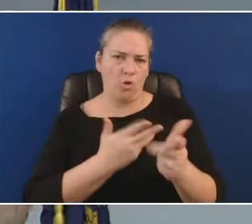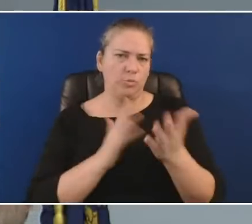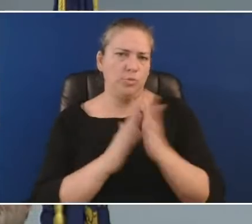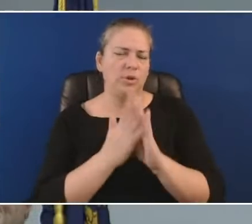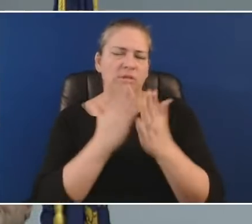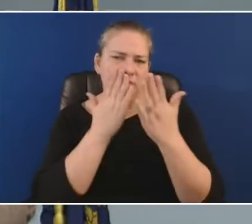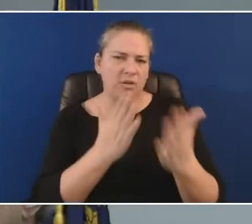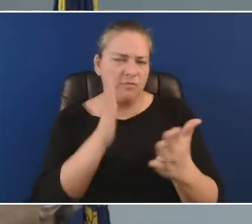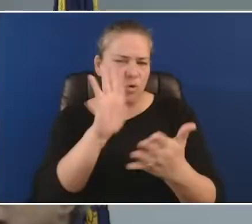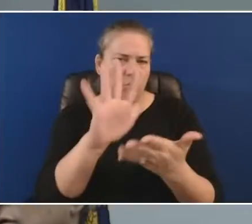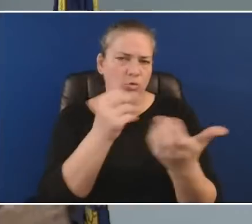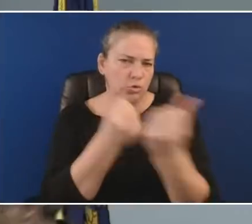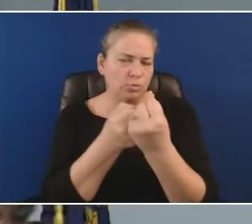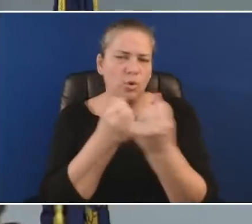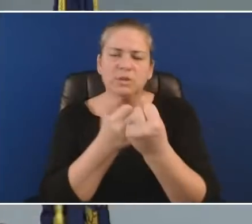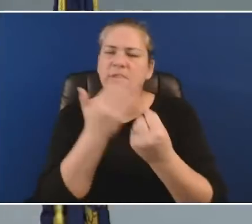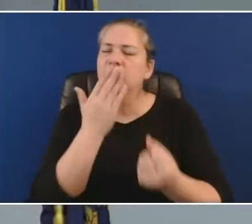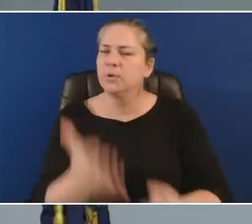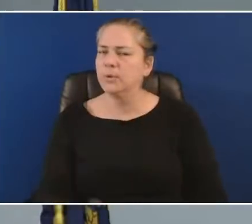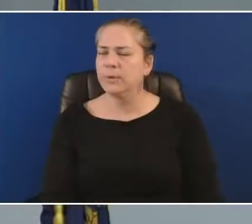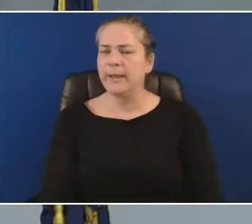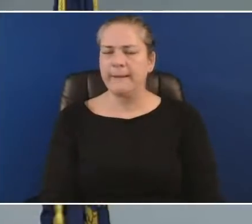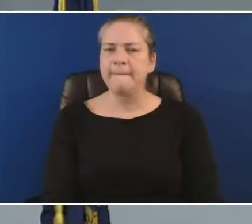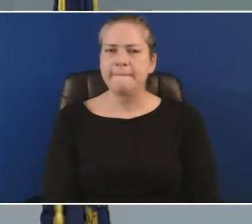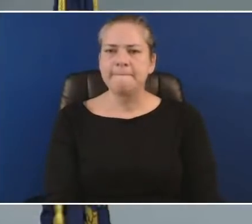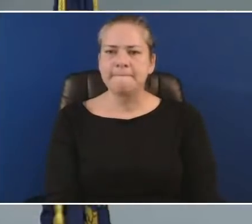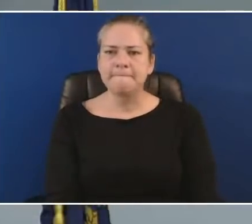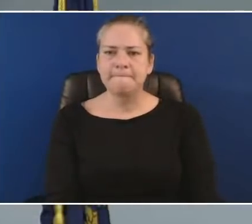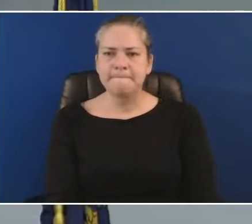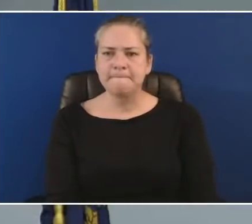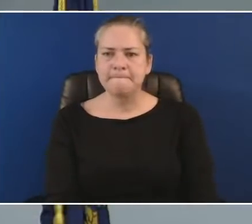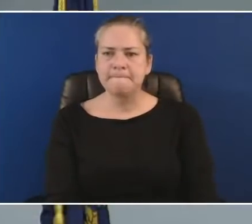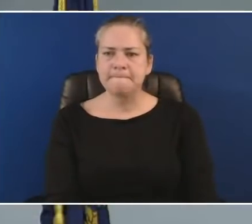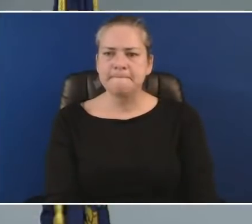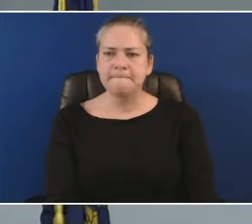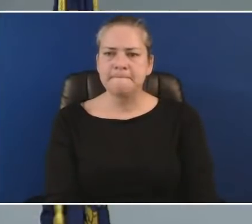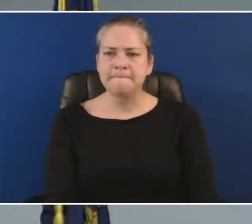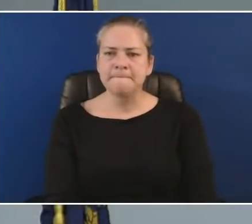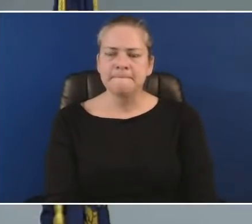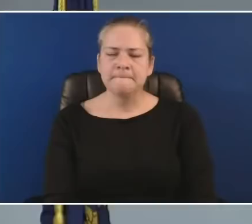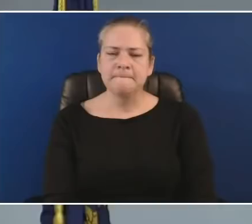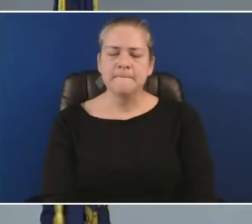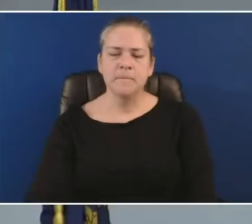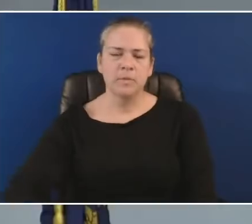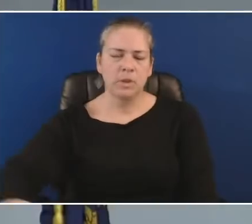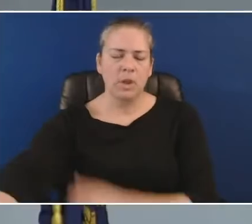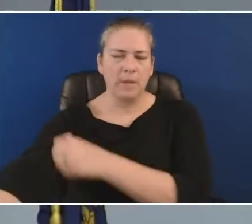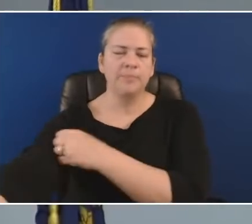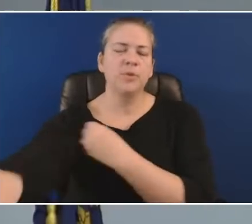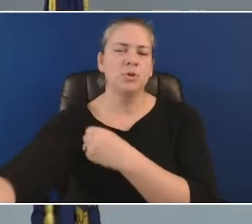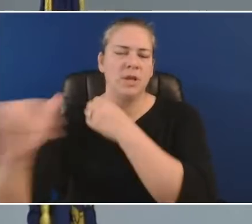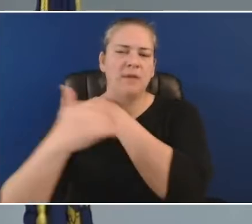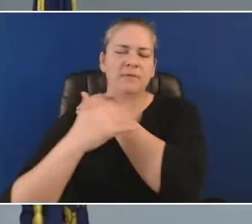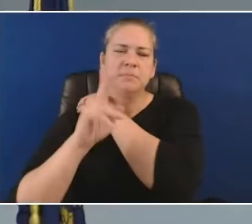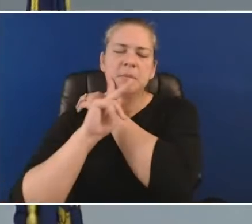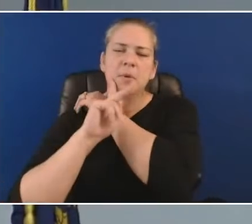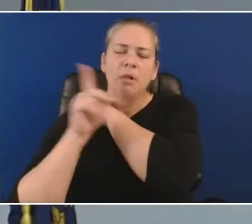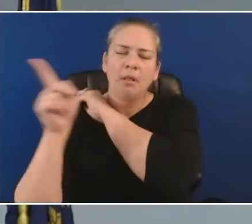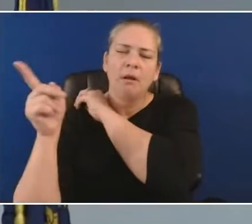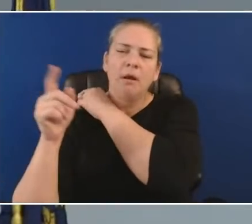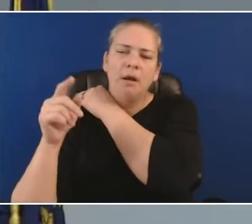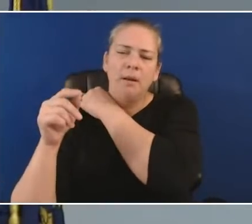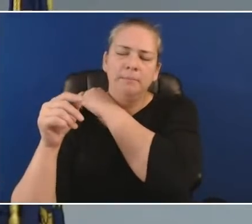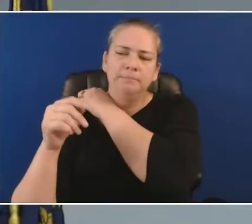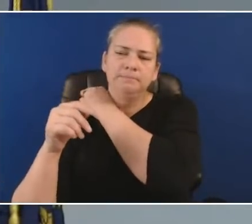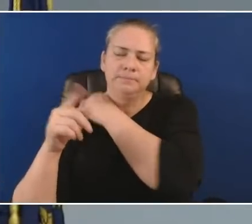support. Thank you all. Those reporters are on the line. Oh, okay. We also have a couple people that are